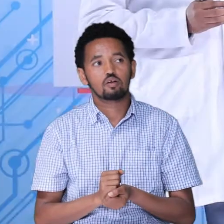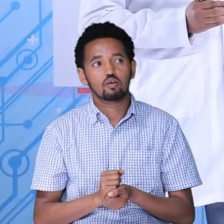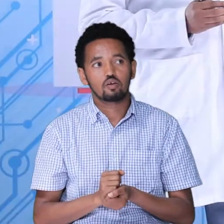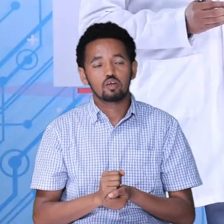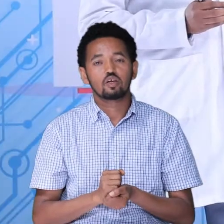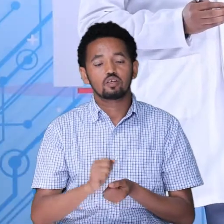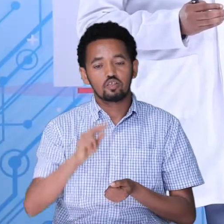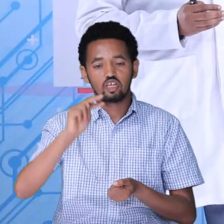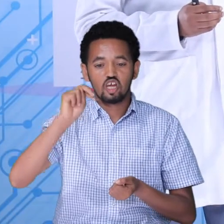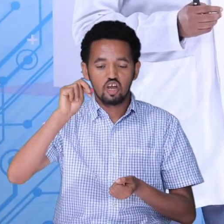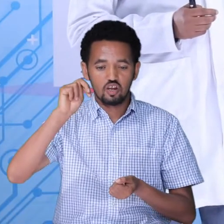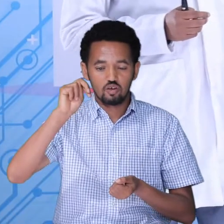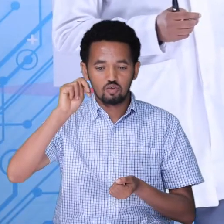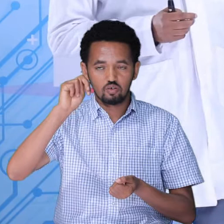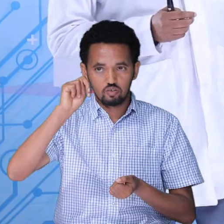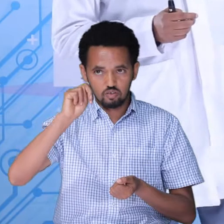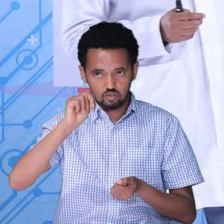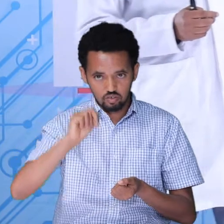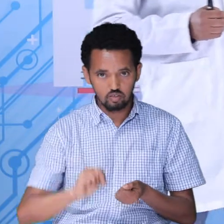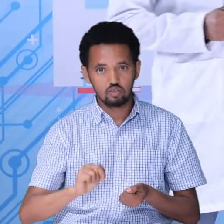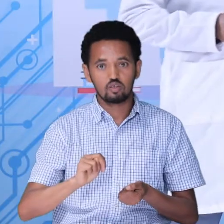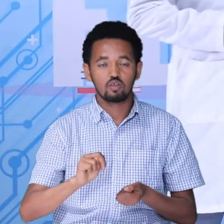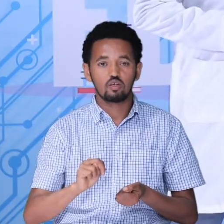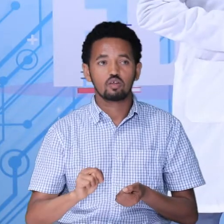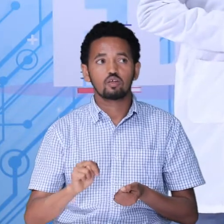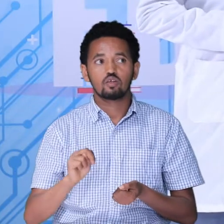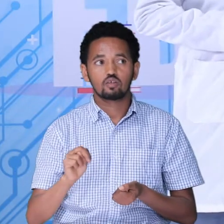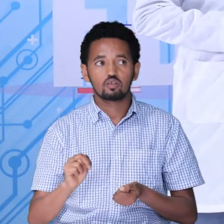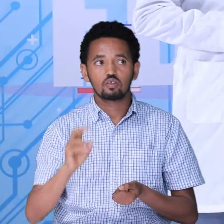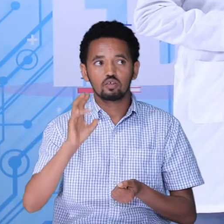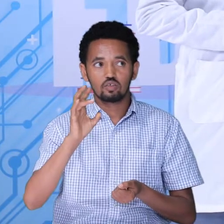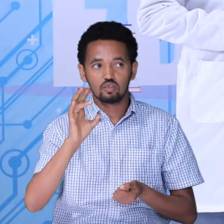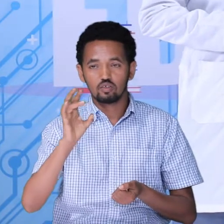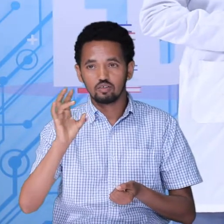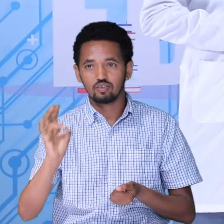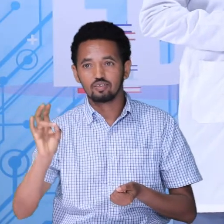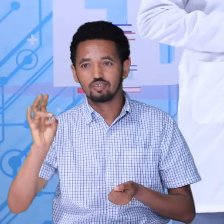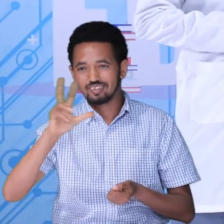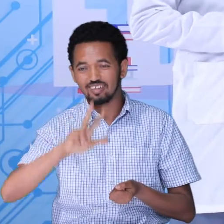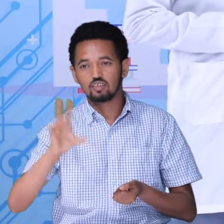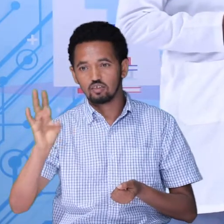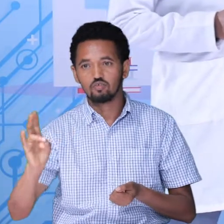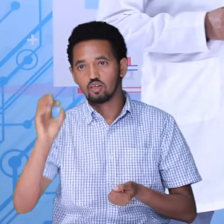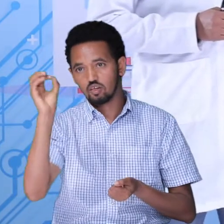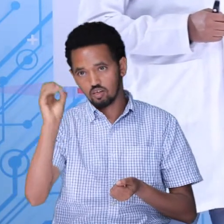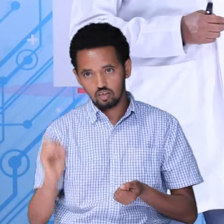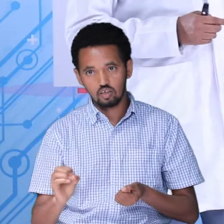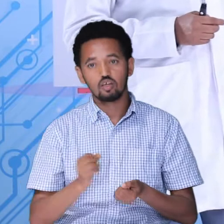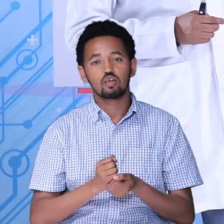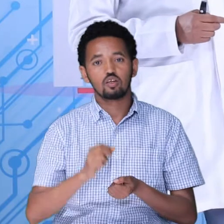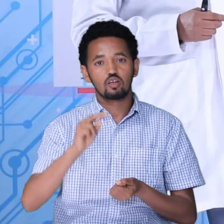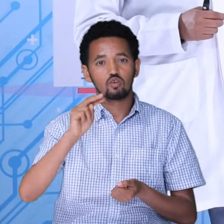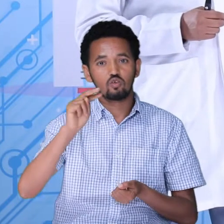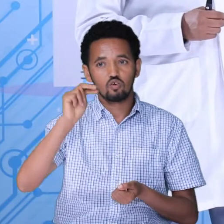in the north, Cape Bon, 37 degrees and 21 minutes north. In the